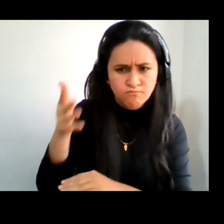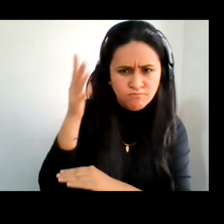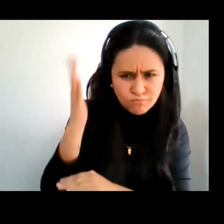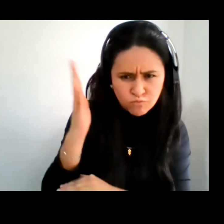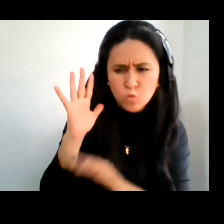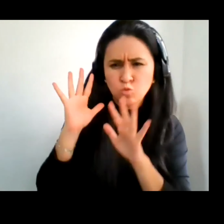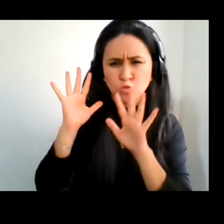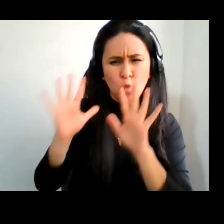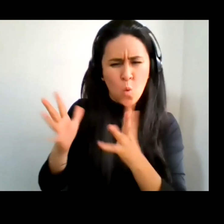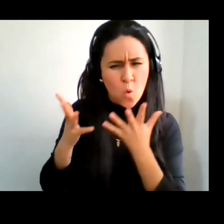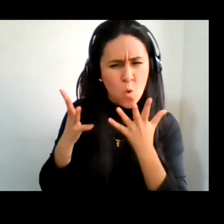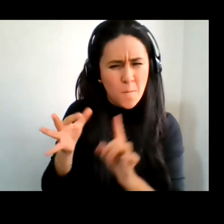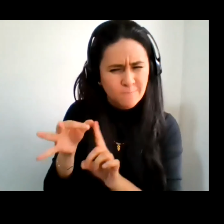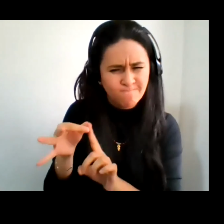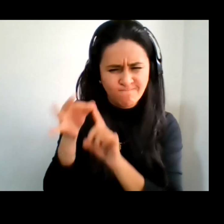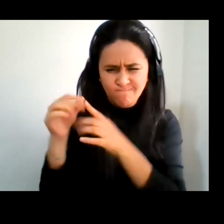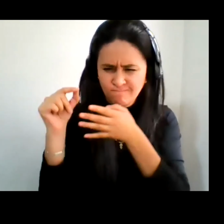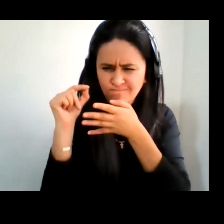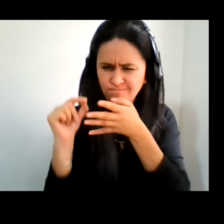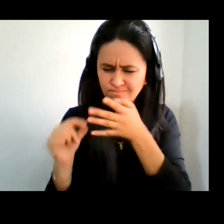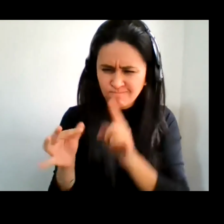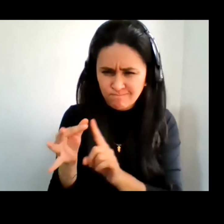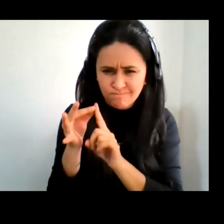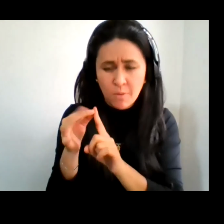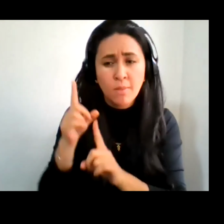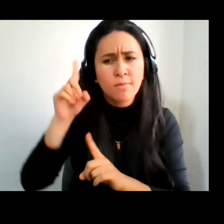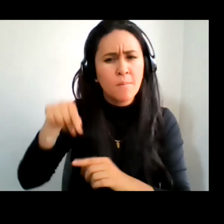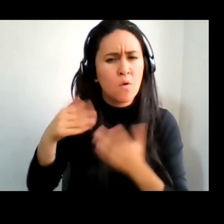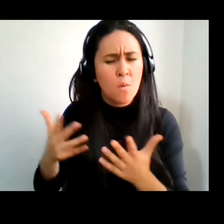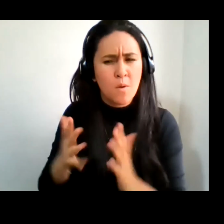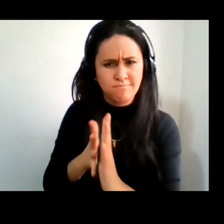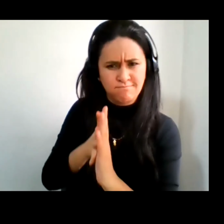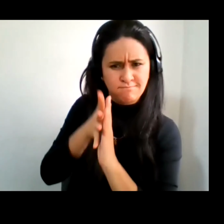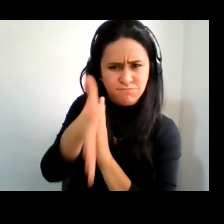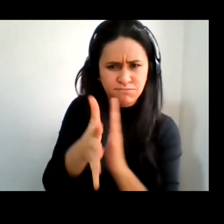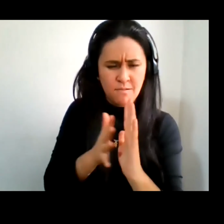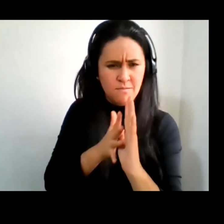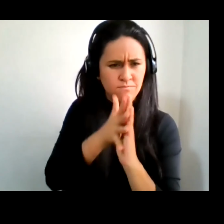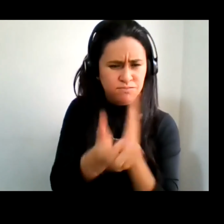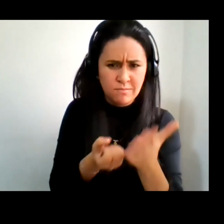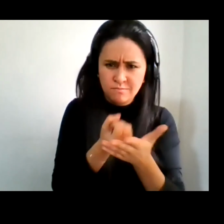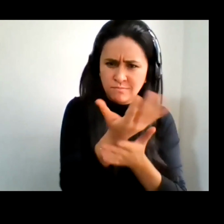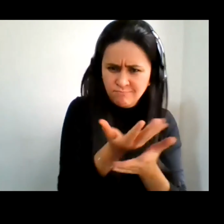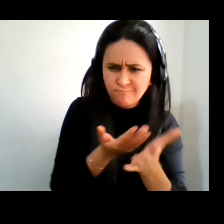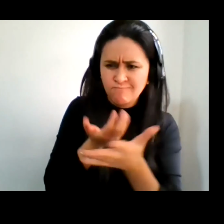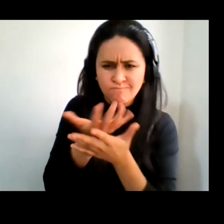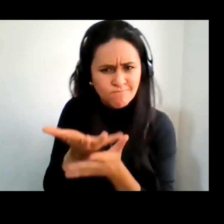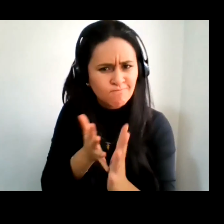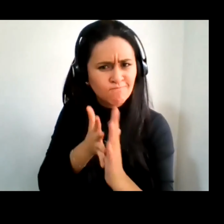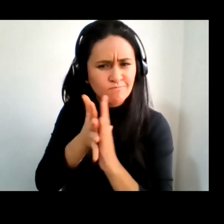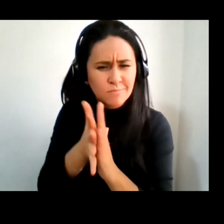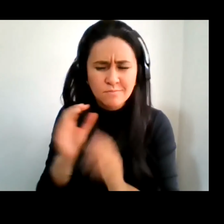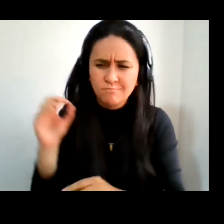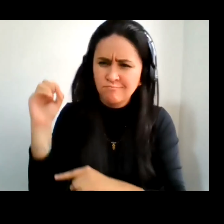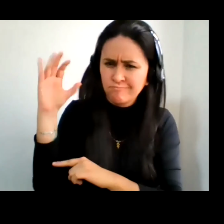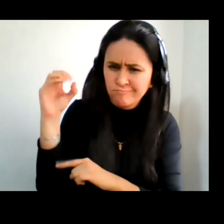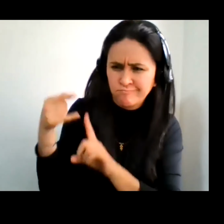of essential public health functions webinar. And second, what were the main messages of the presentations